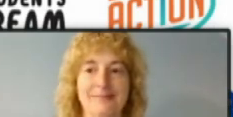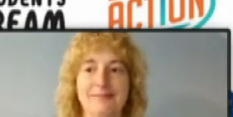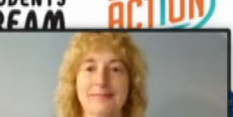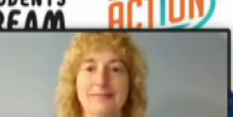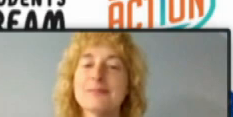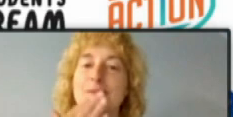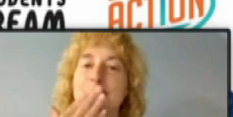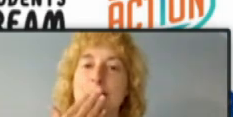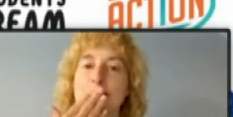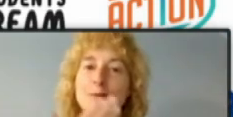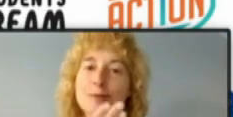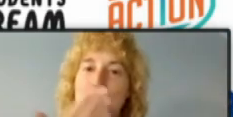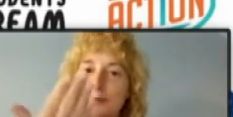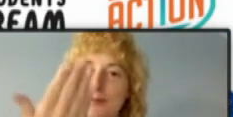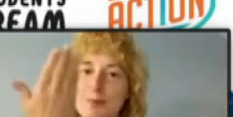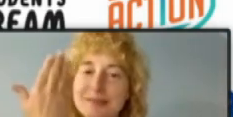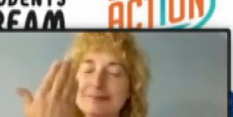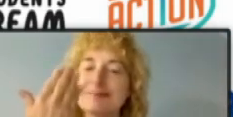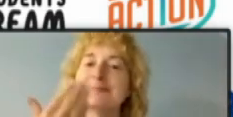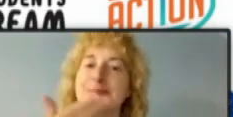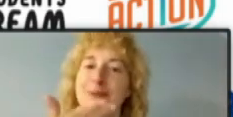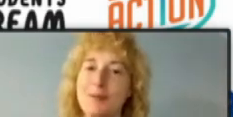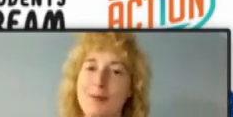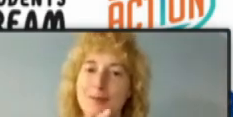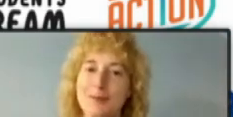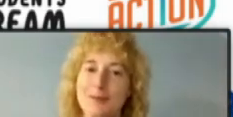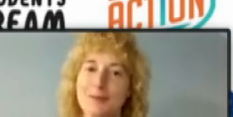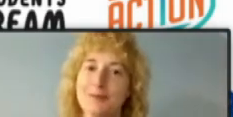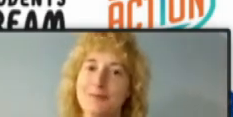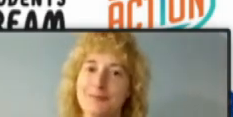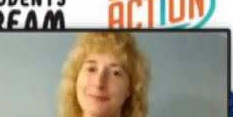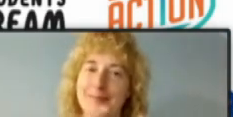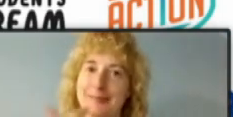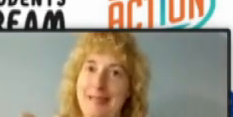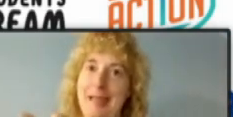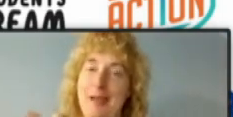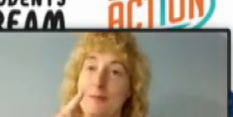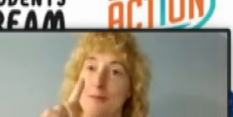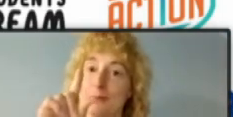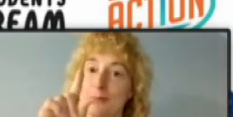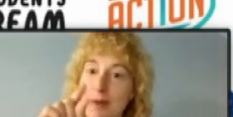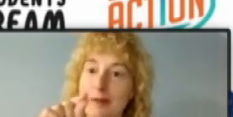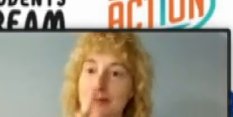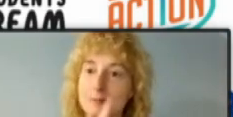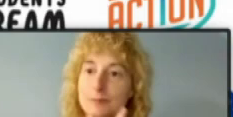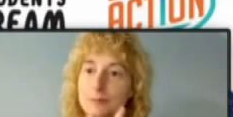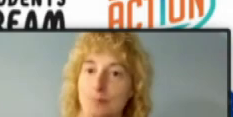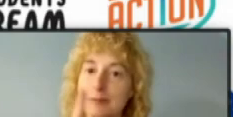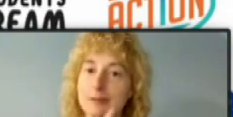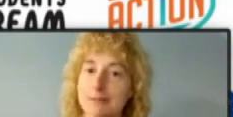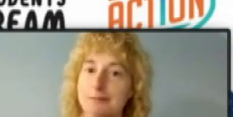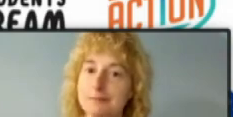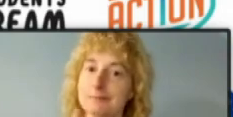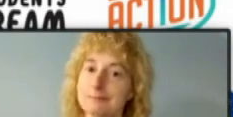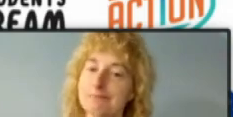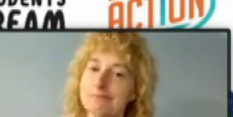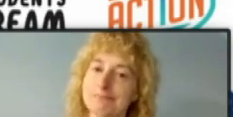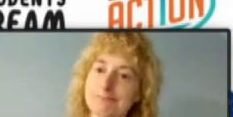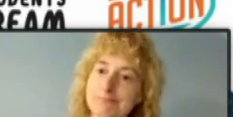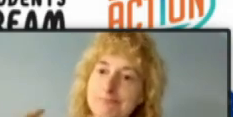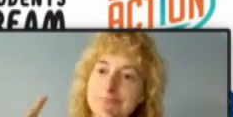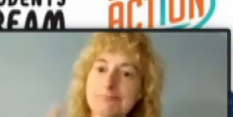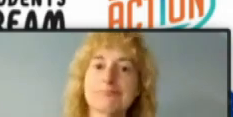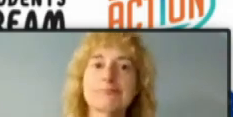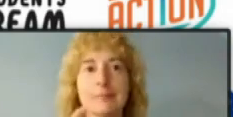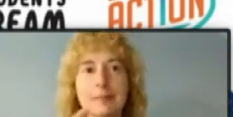Good morning and welcome to now 20 weeks of bringing you details,